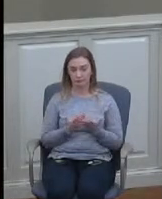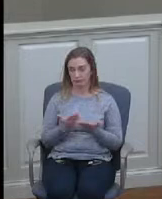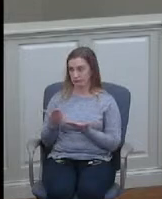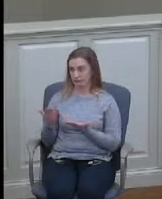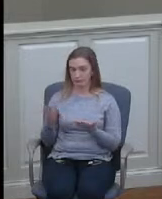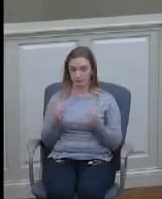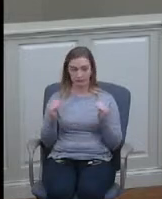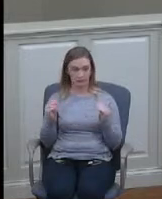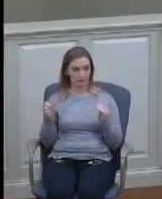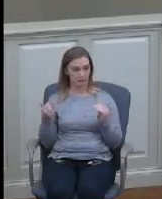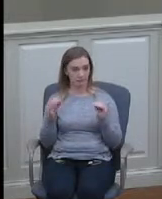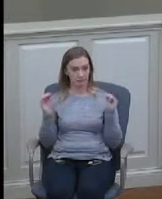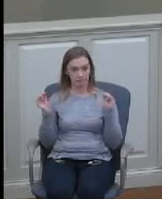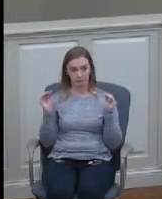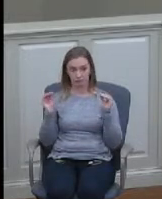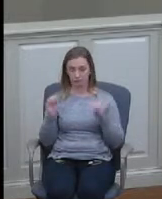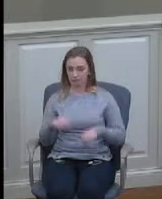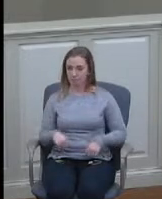Anybody else?